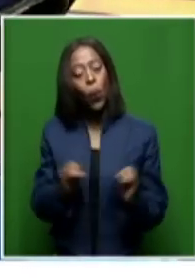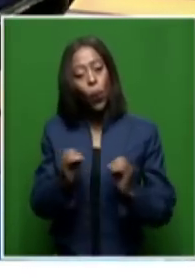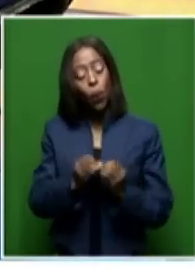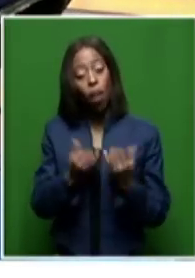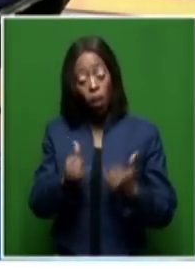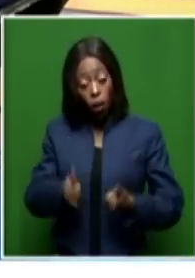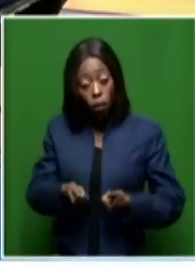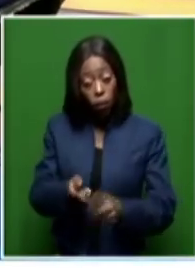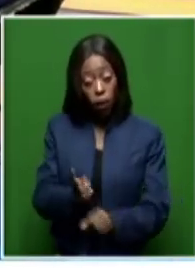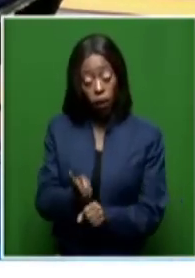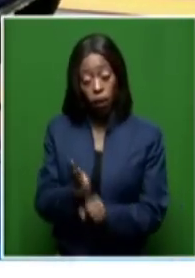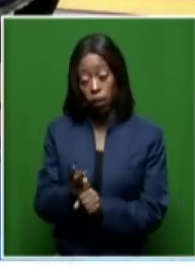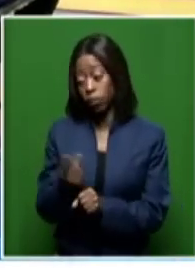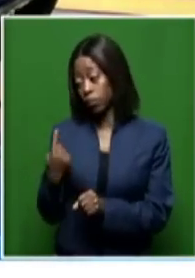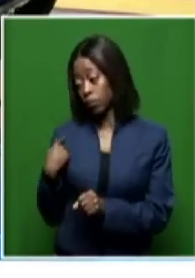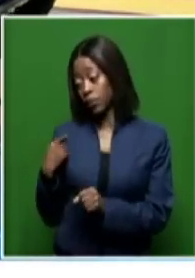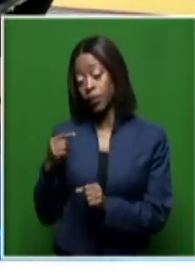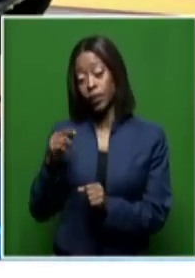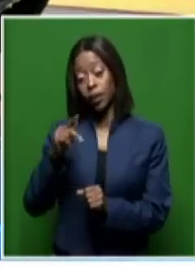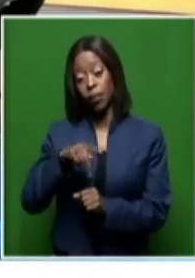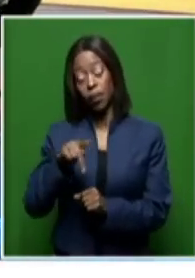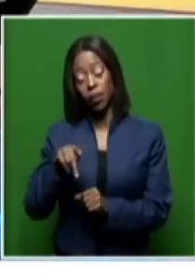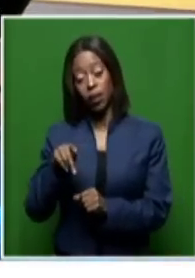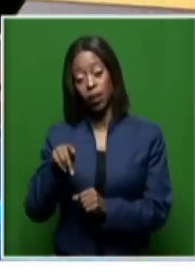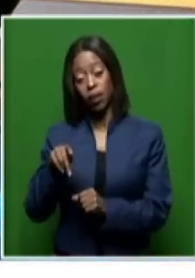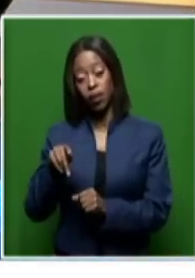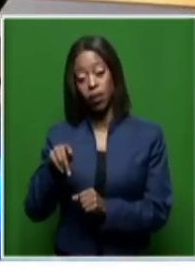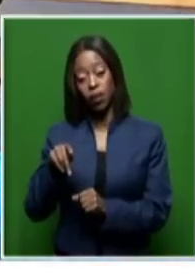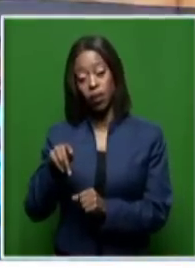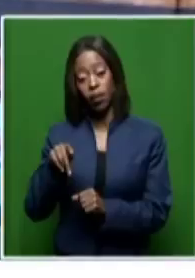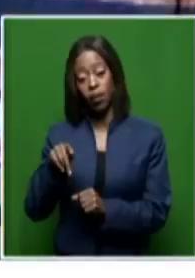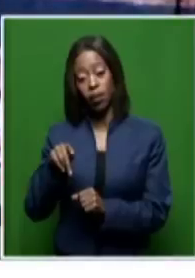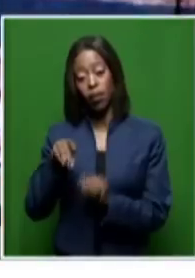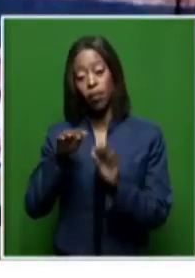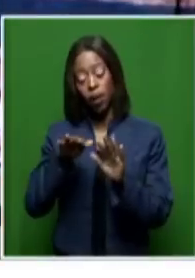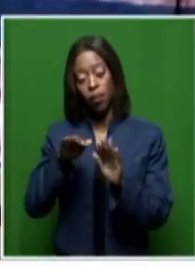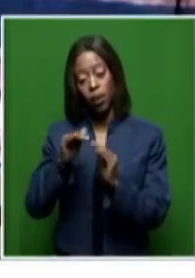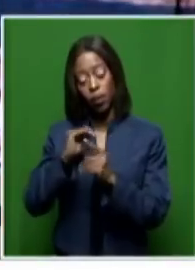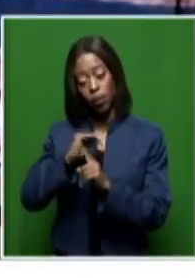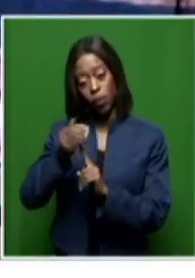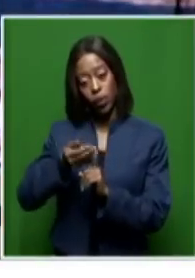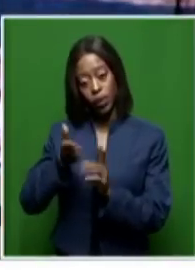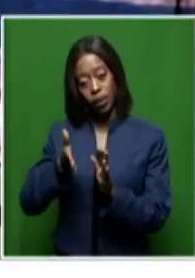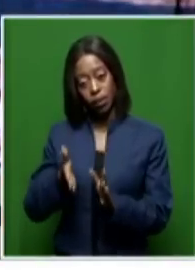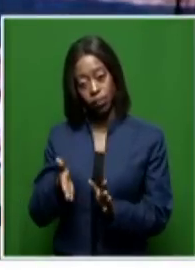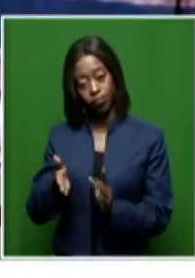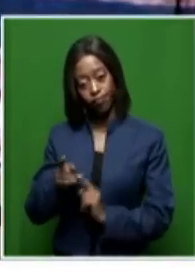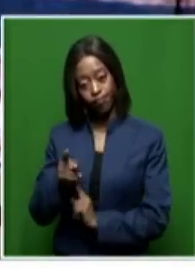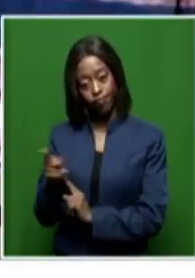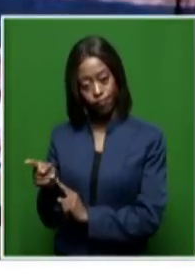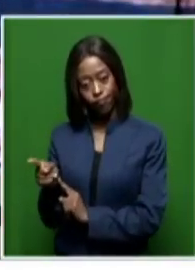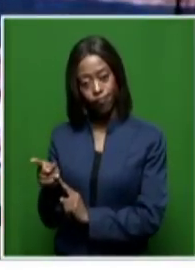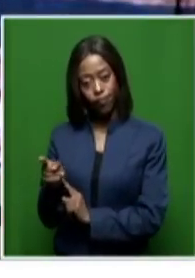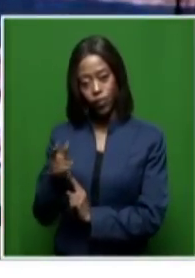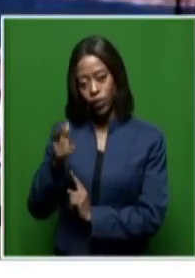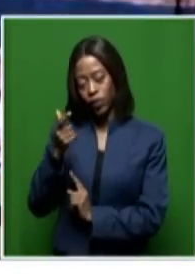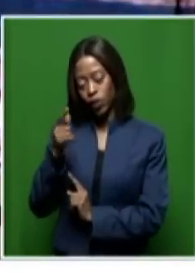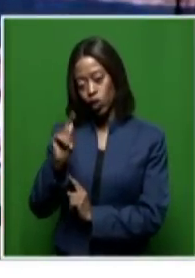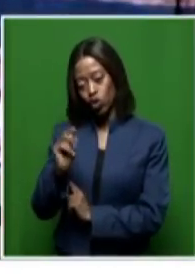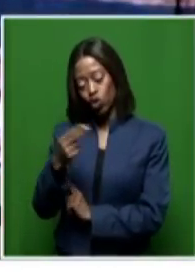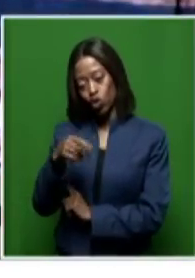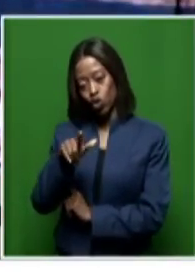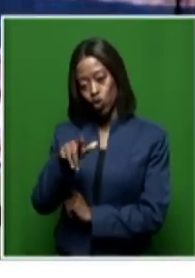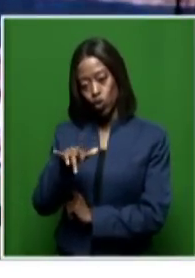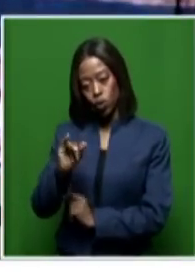go back to the previous public protector, Thuli Madonsela's report, Derailed. She was very clear about what needed